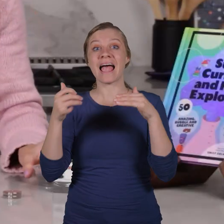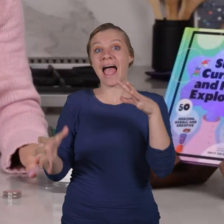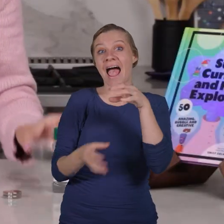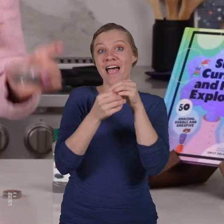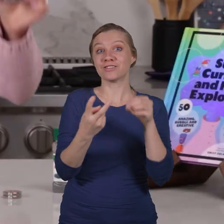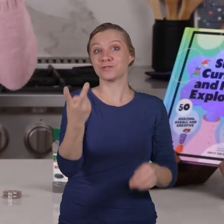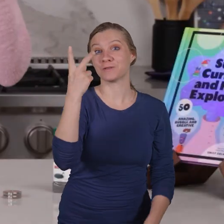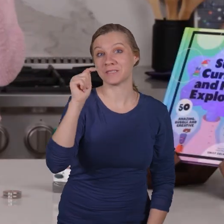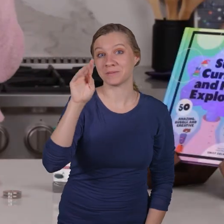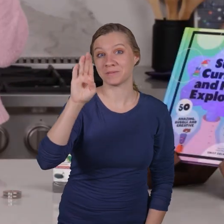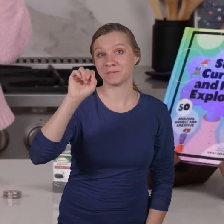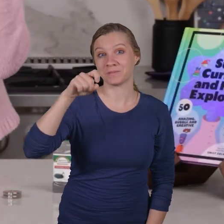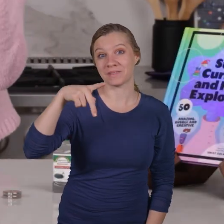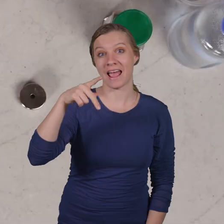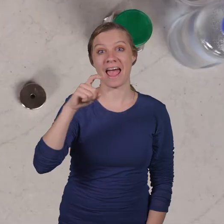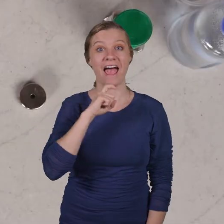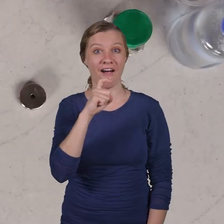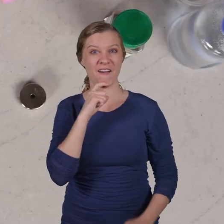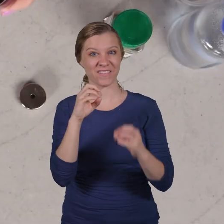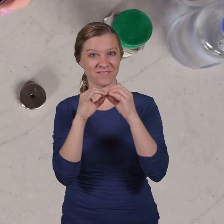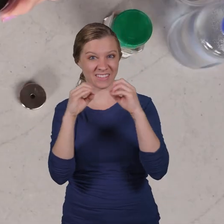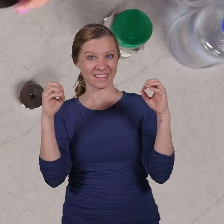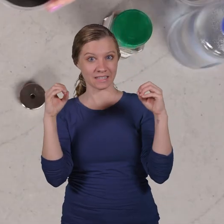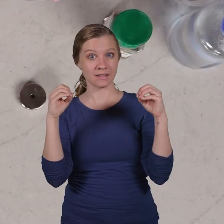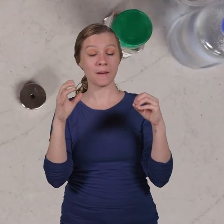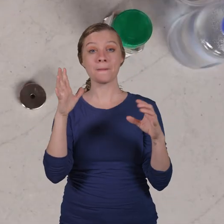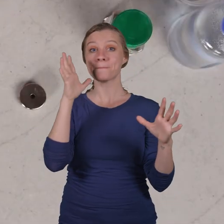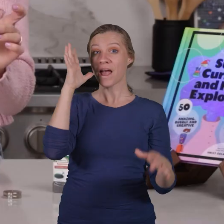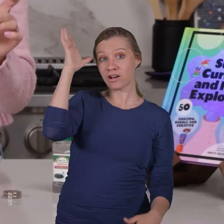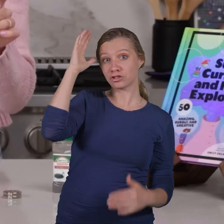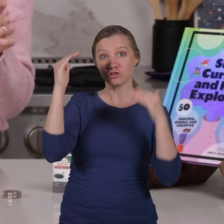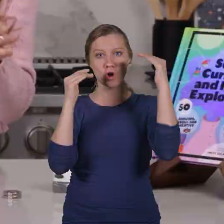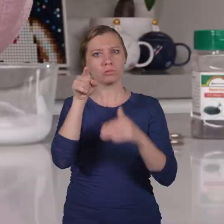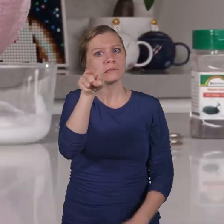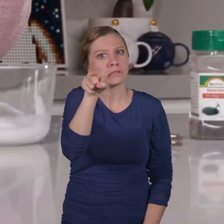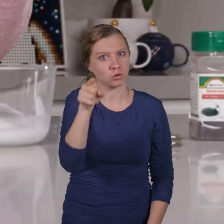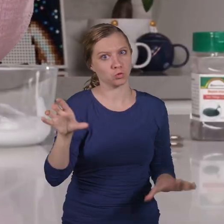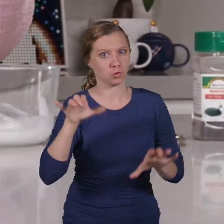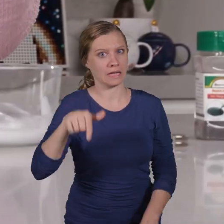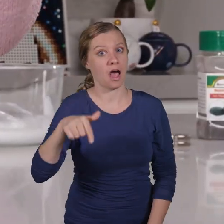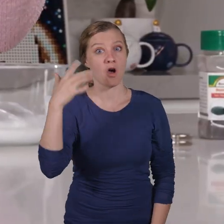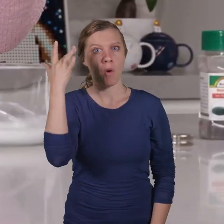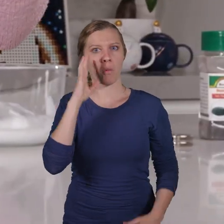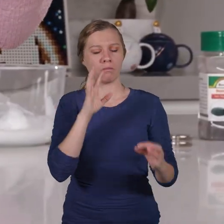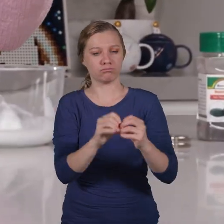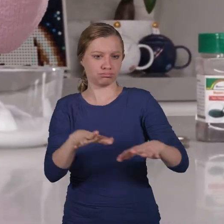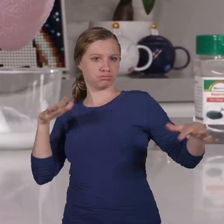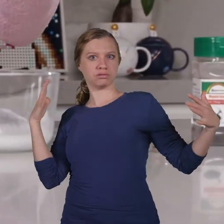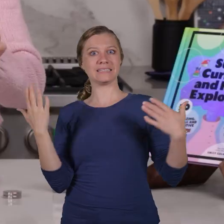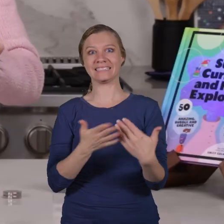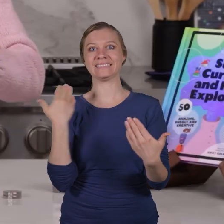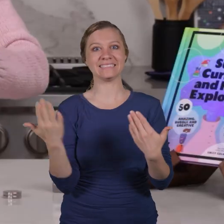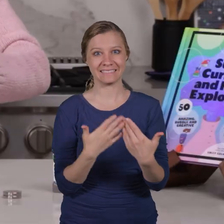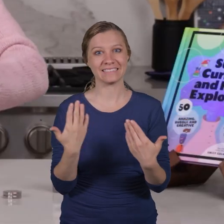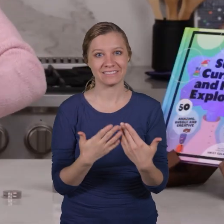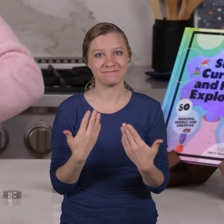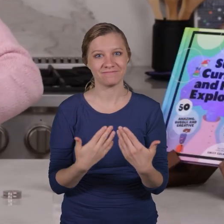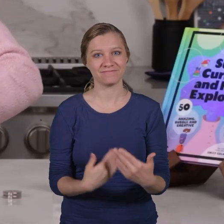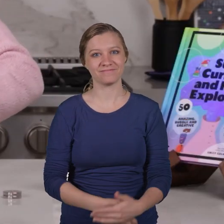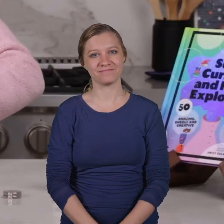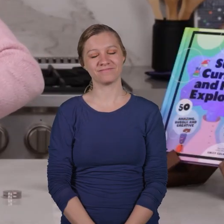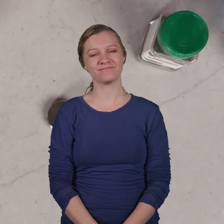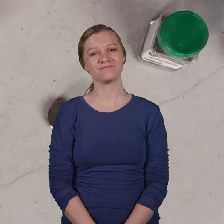Now we're gonna add our 2 tablespoons of iron filings. Parents and adults, make sure you do this one because this can get messy very